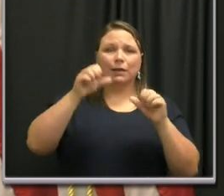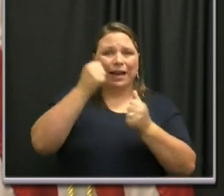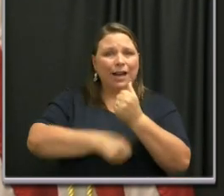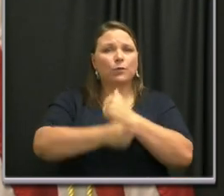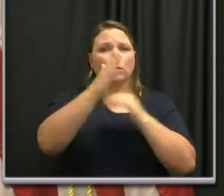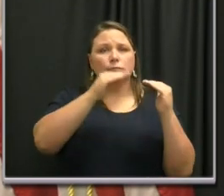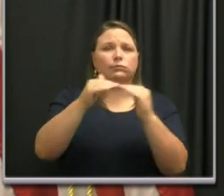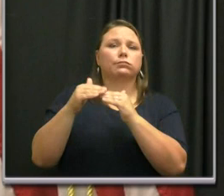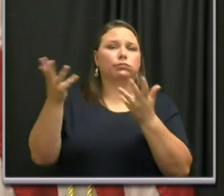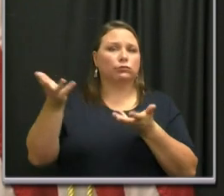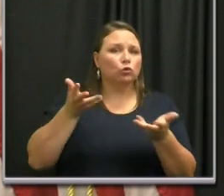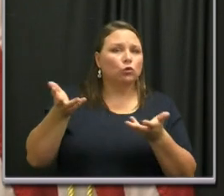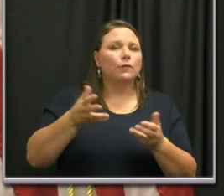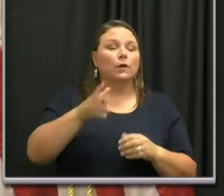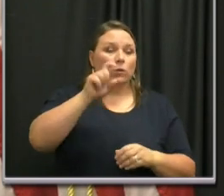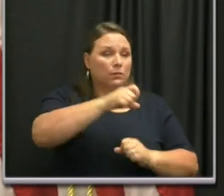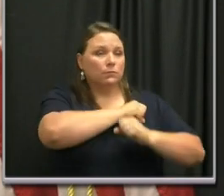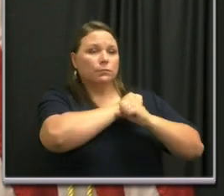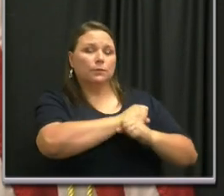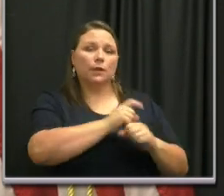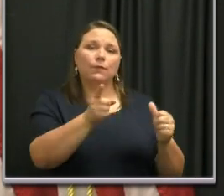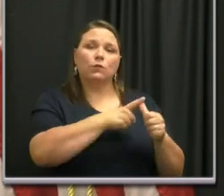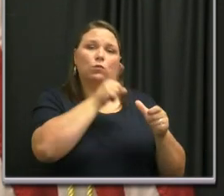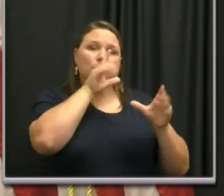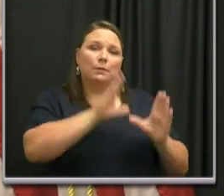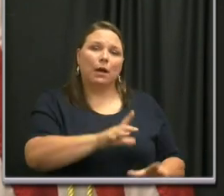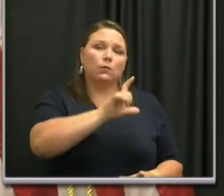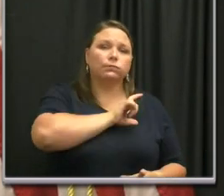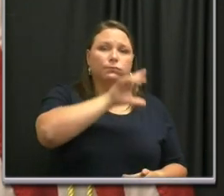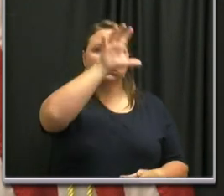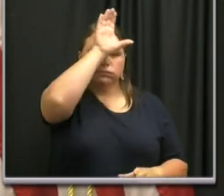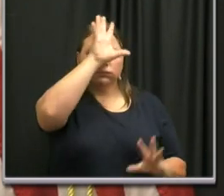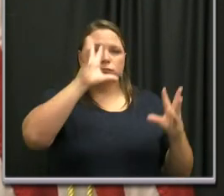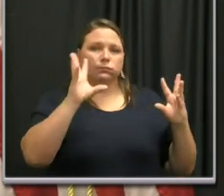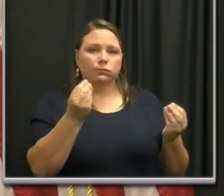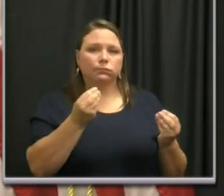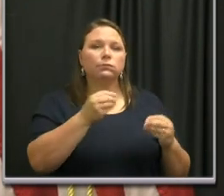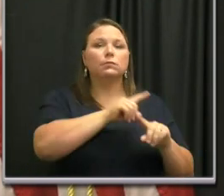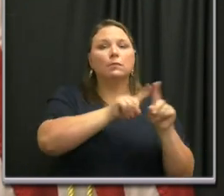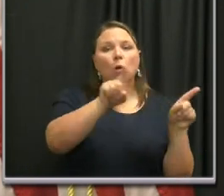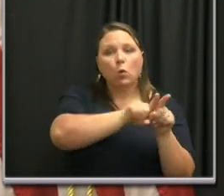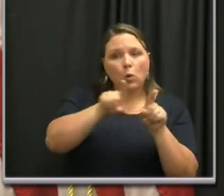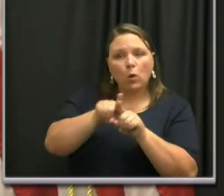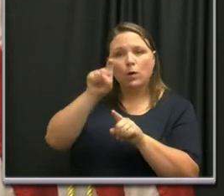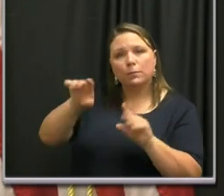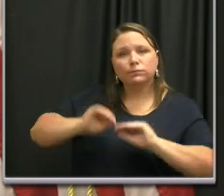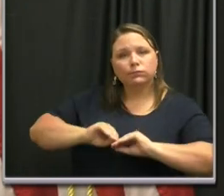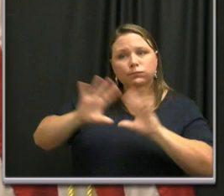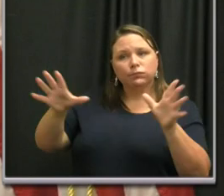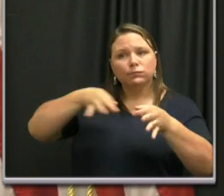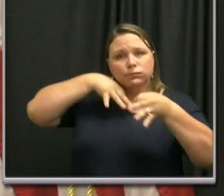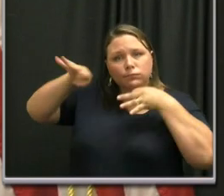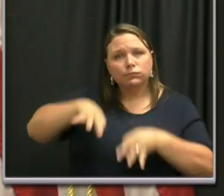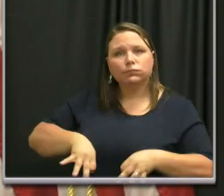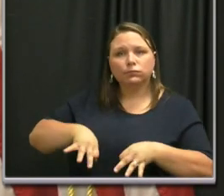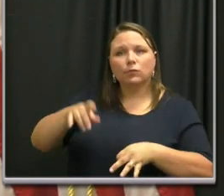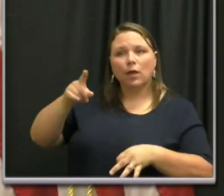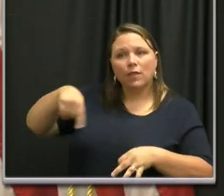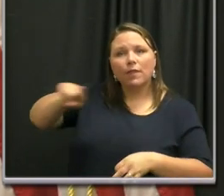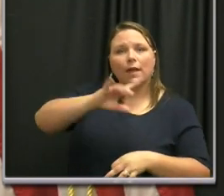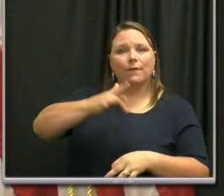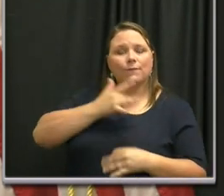to protect first responders, too, and we also need to have a transparent environment where people